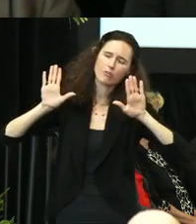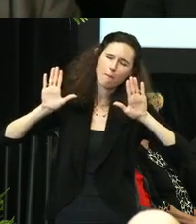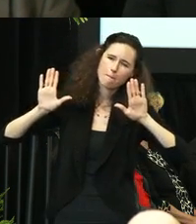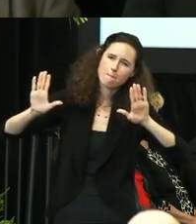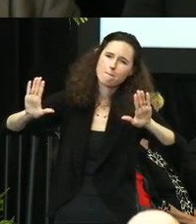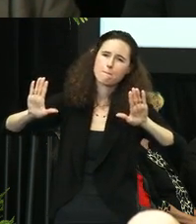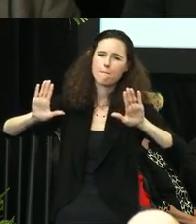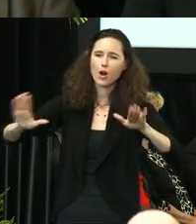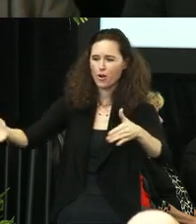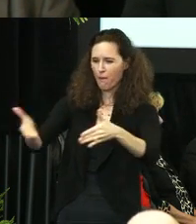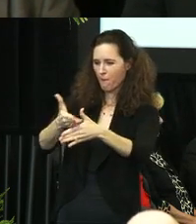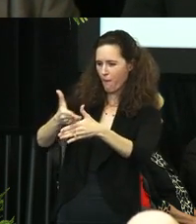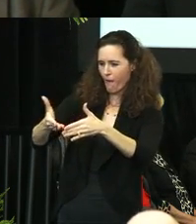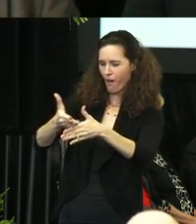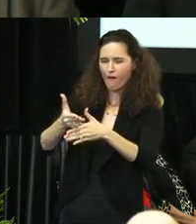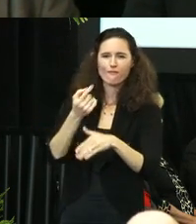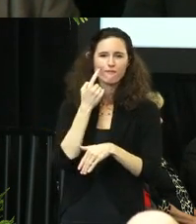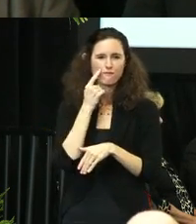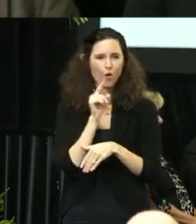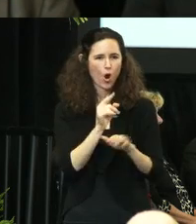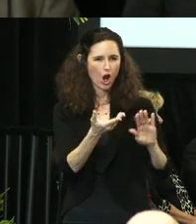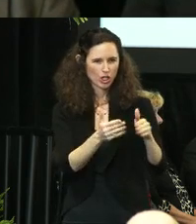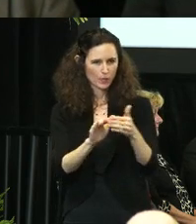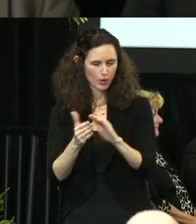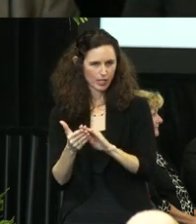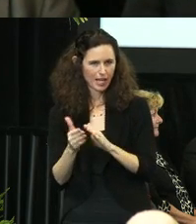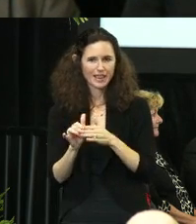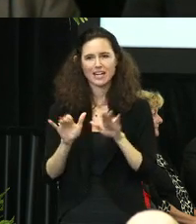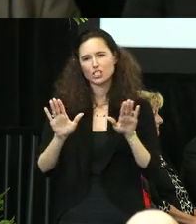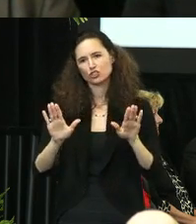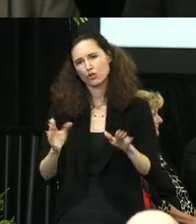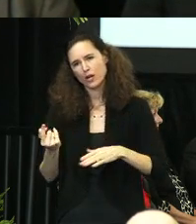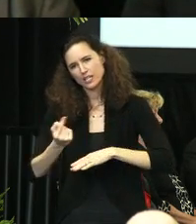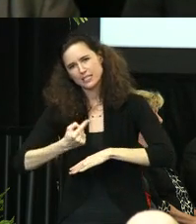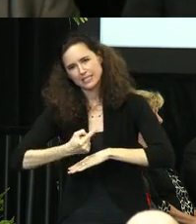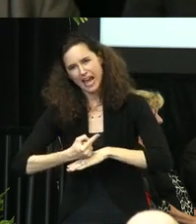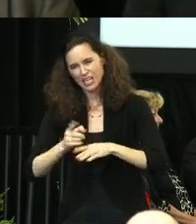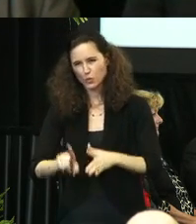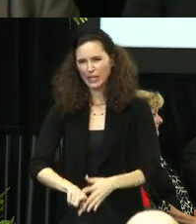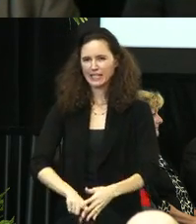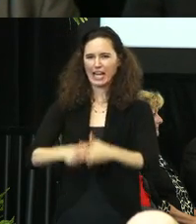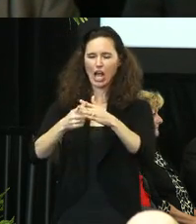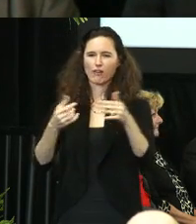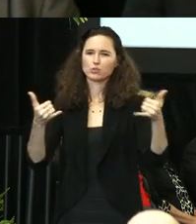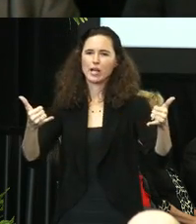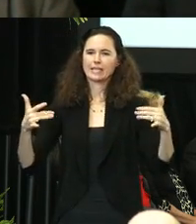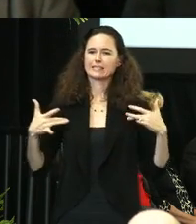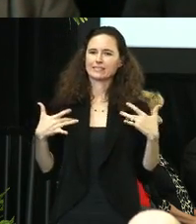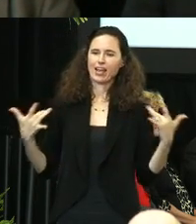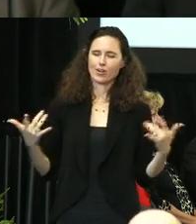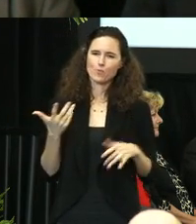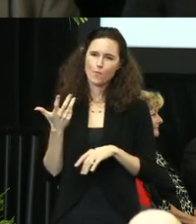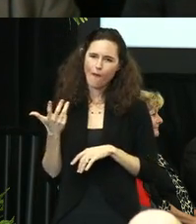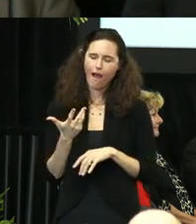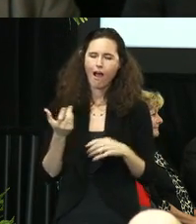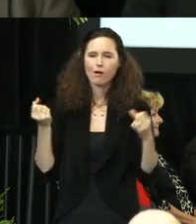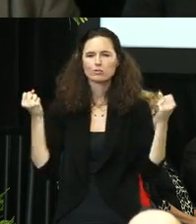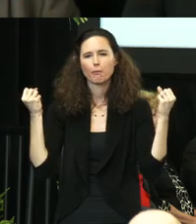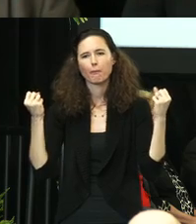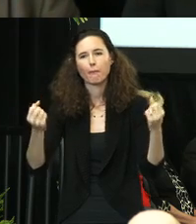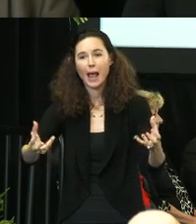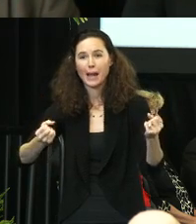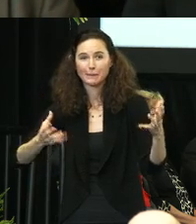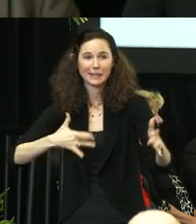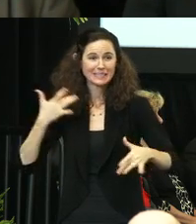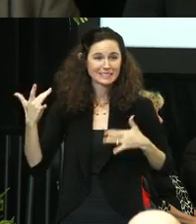partner to our community. This is an extraordinary day as we kick this off. There are so many